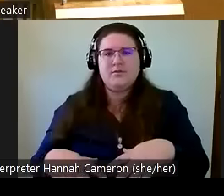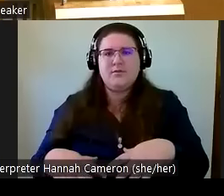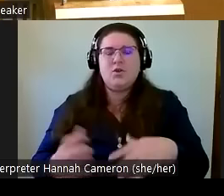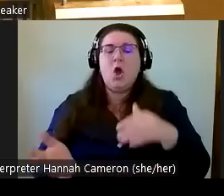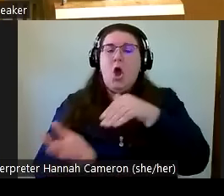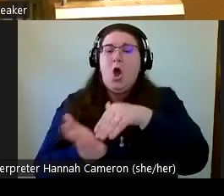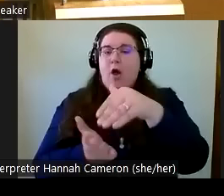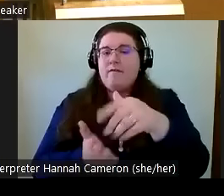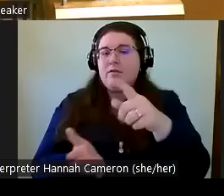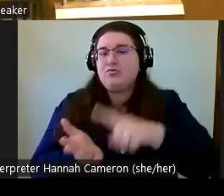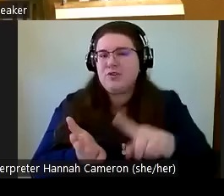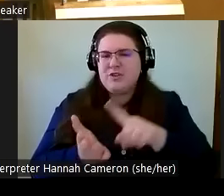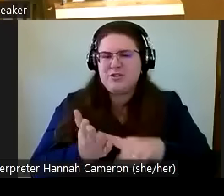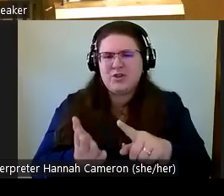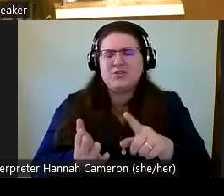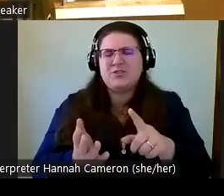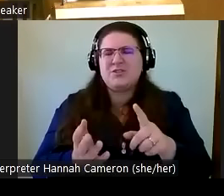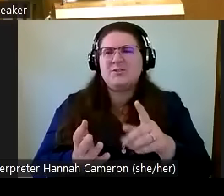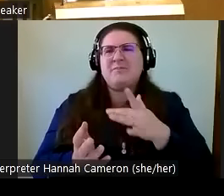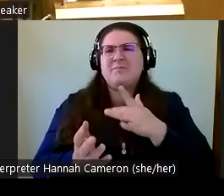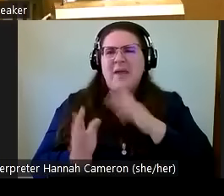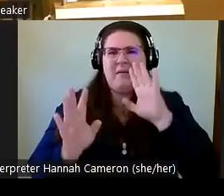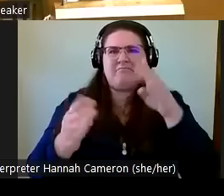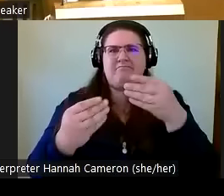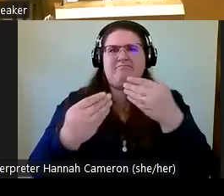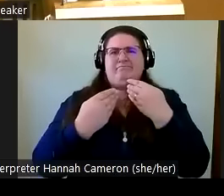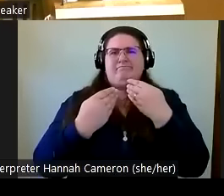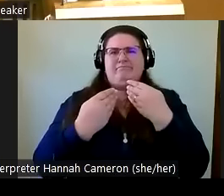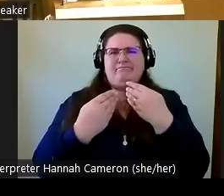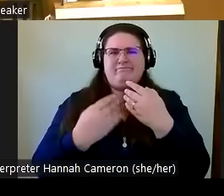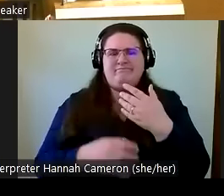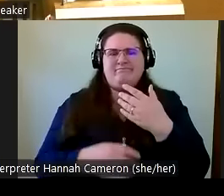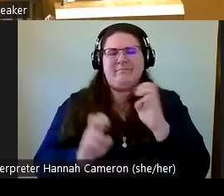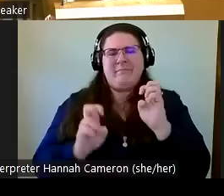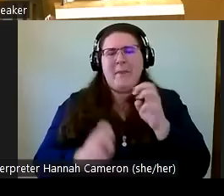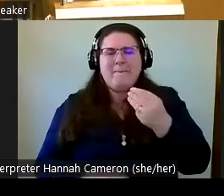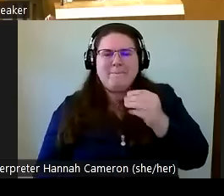me-centered research or research focused on